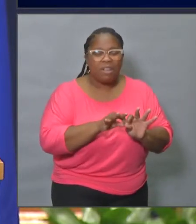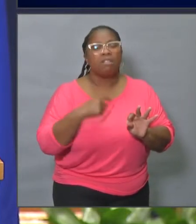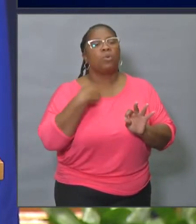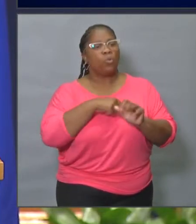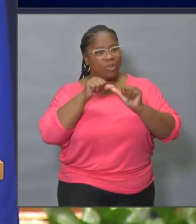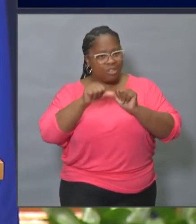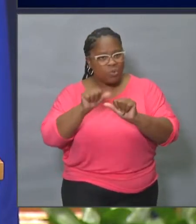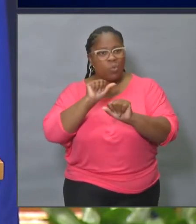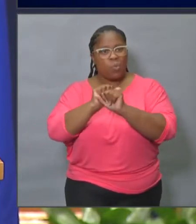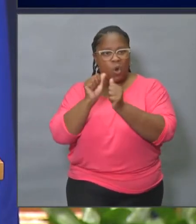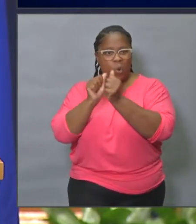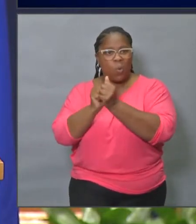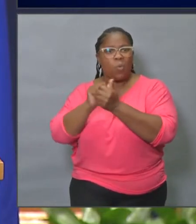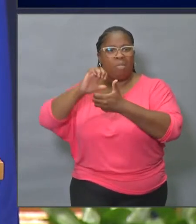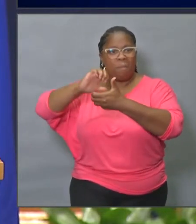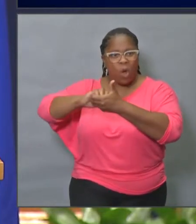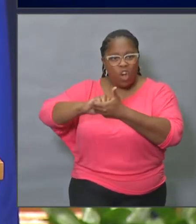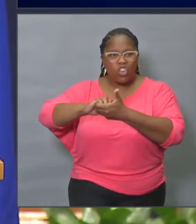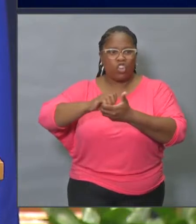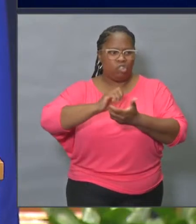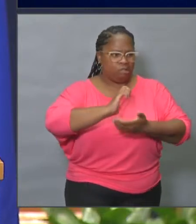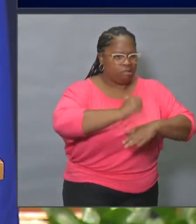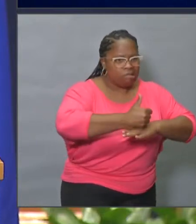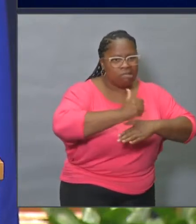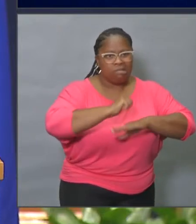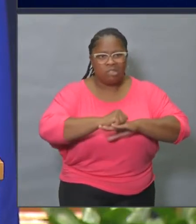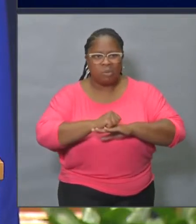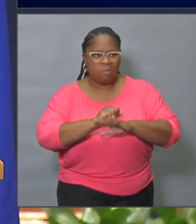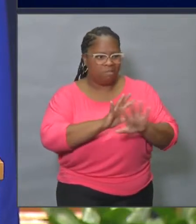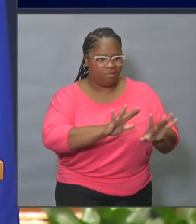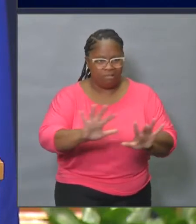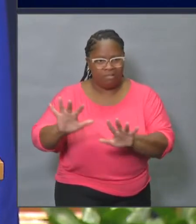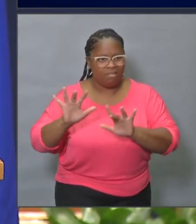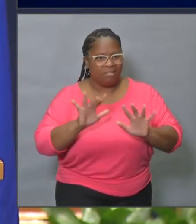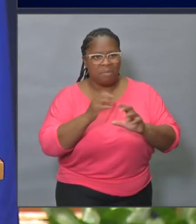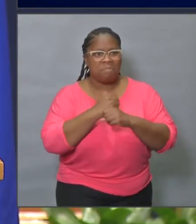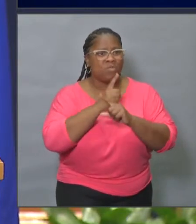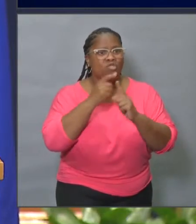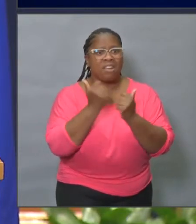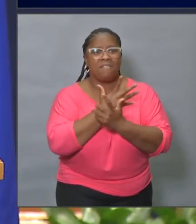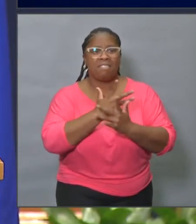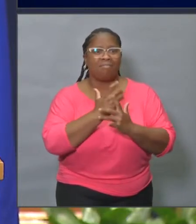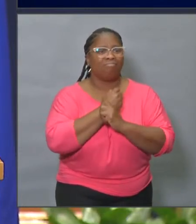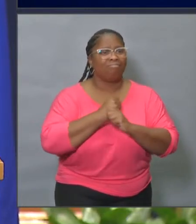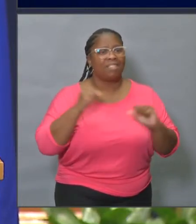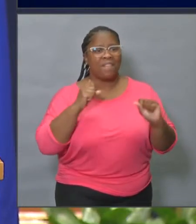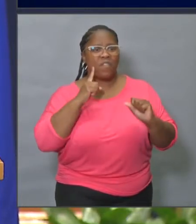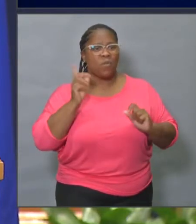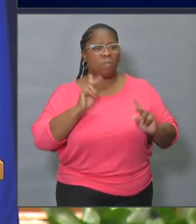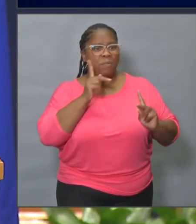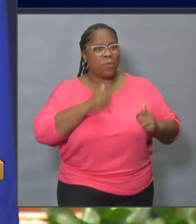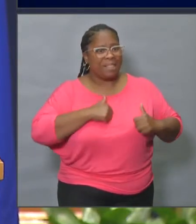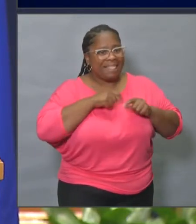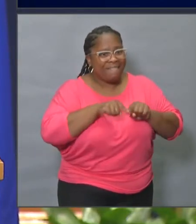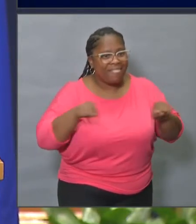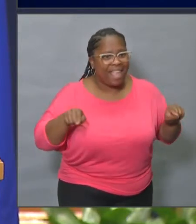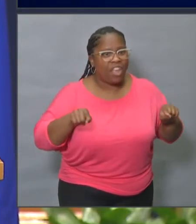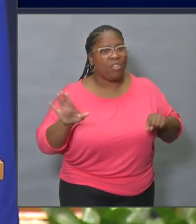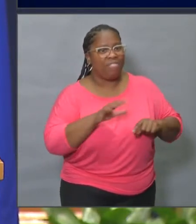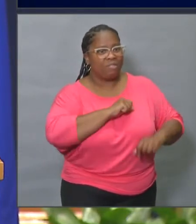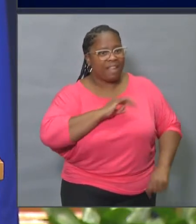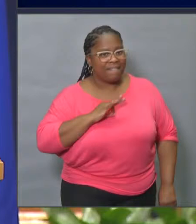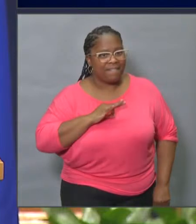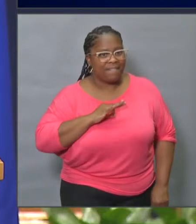these facilities are as safe as possible for residents and staff. I also today have an update on